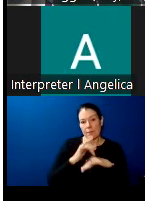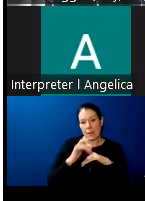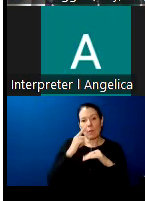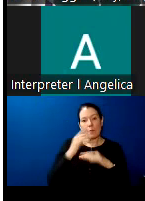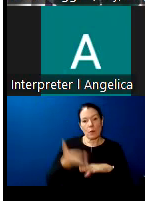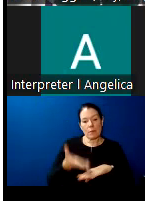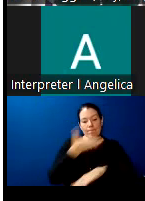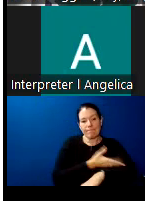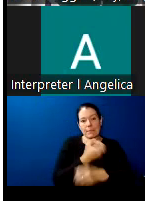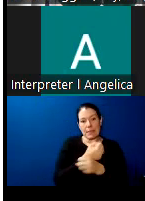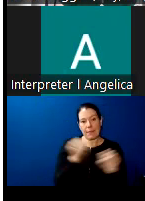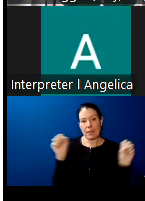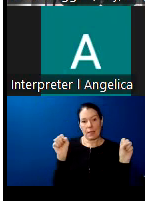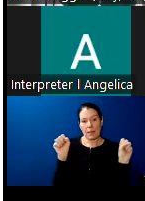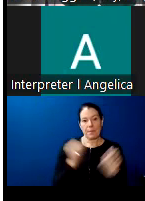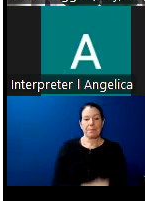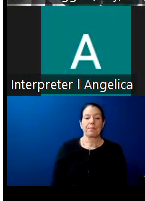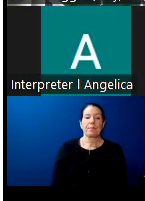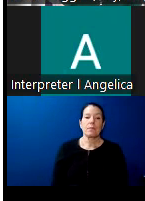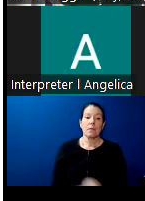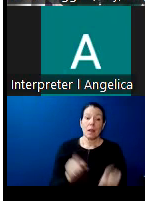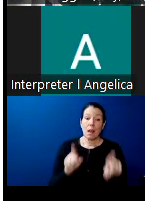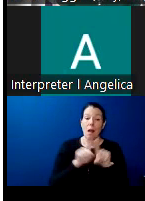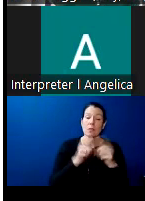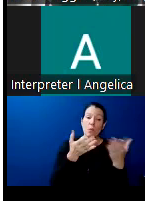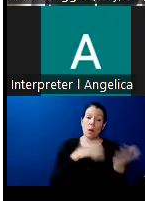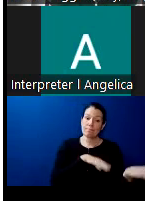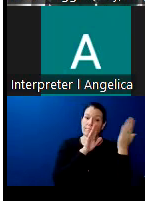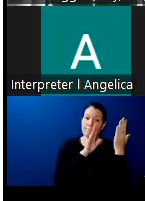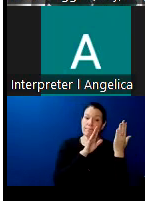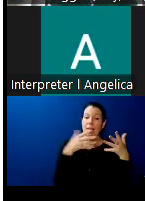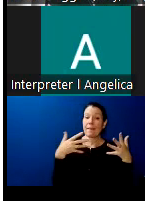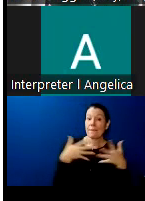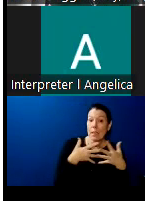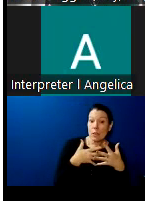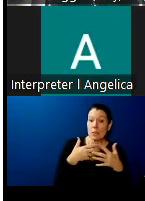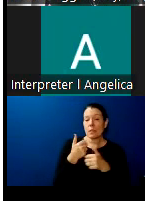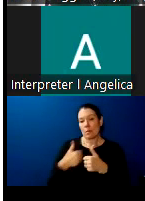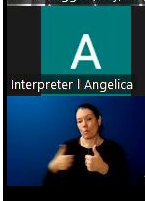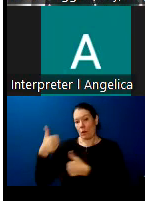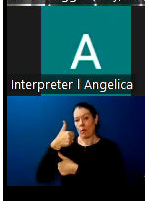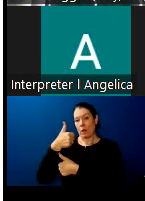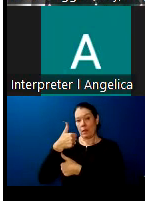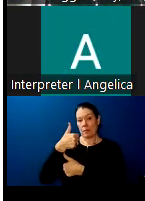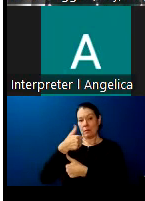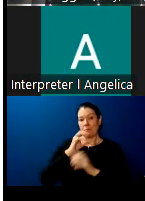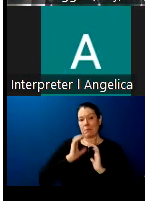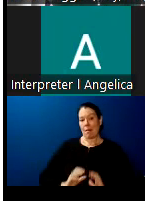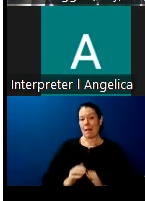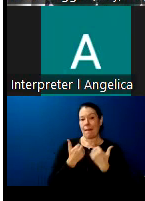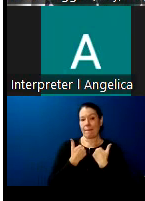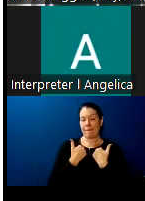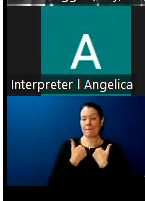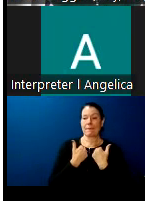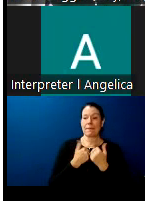safety. And we also want to address fears and priorities that the client might have. And it can